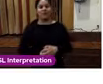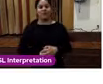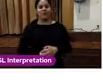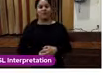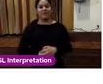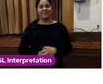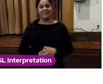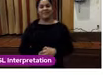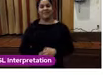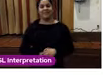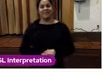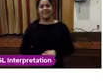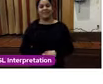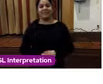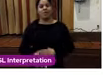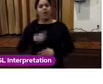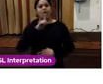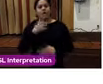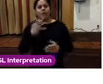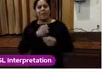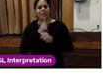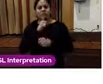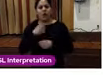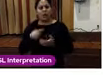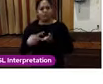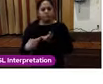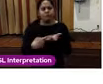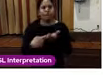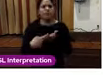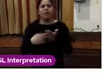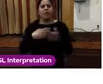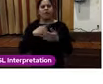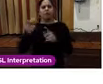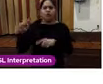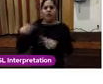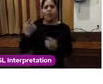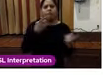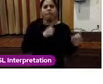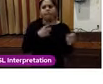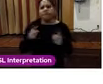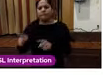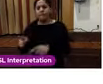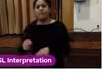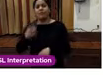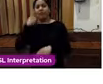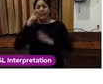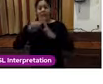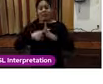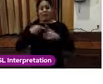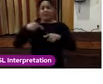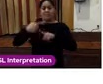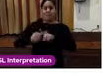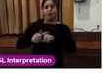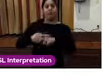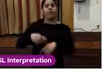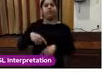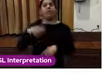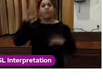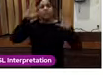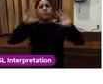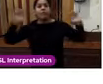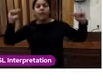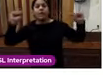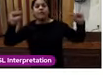covered a decent scope. And at the beginning of this month, President Biden delivered his State of the Union, and